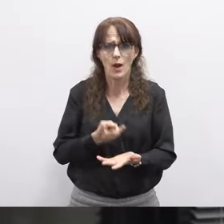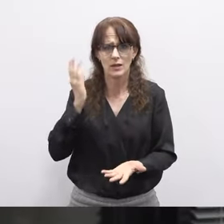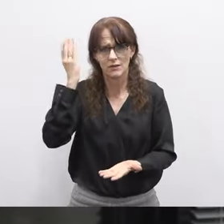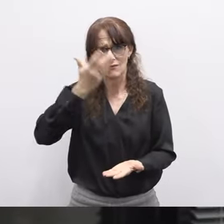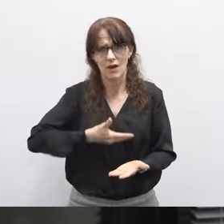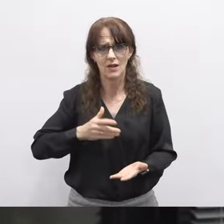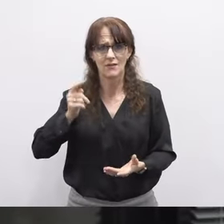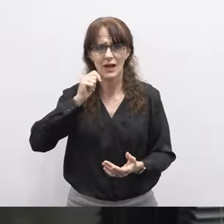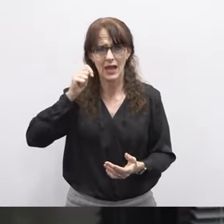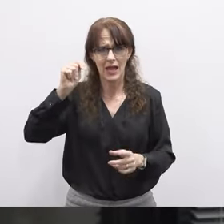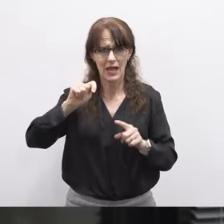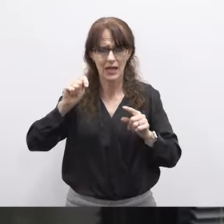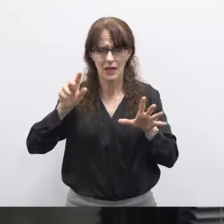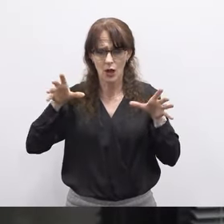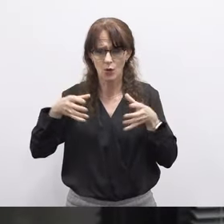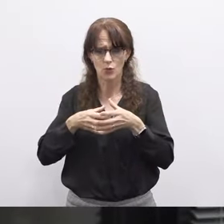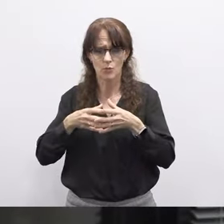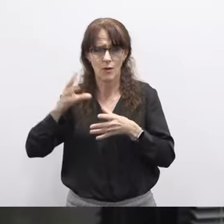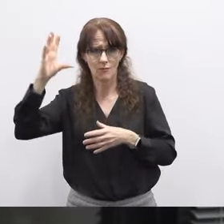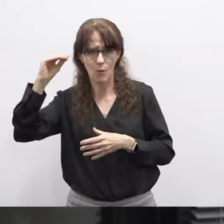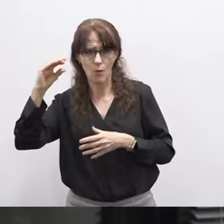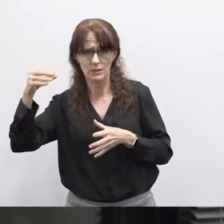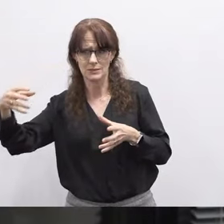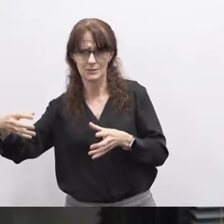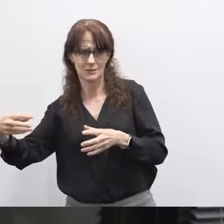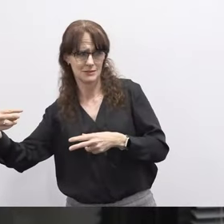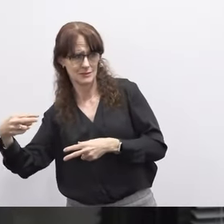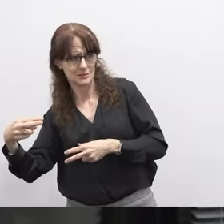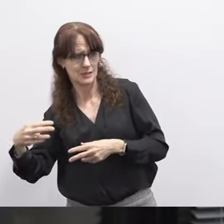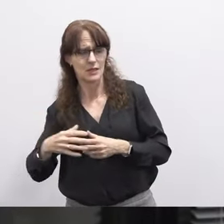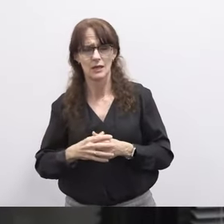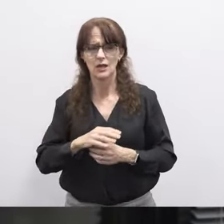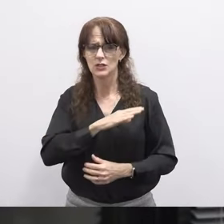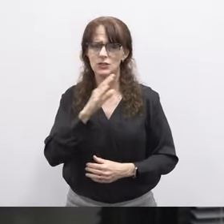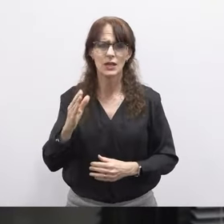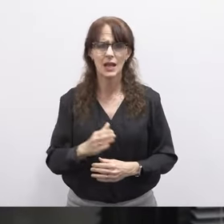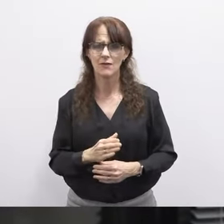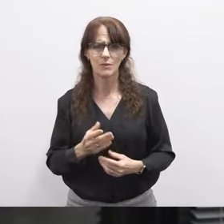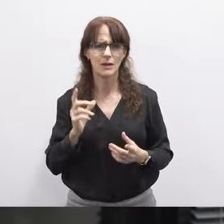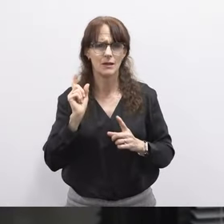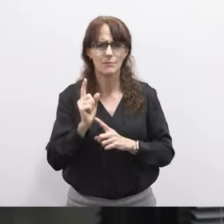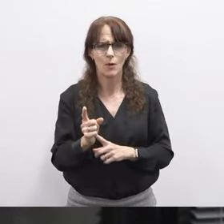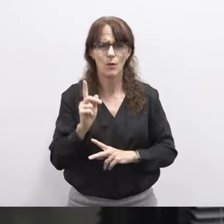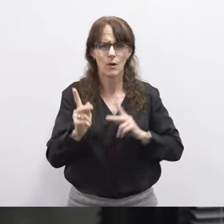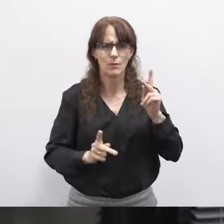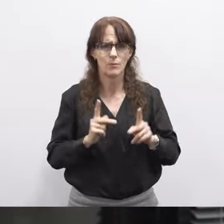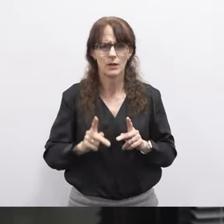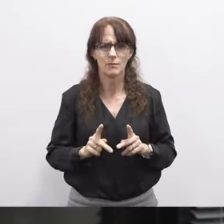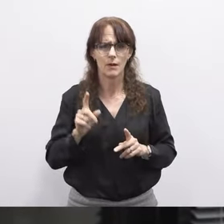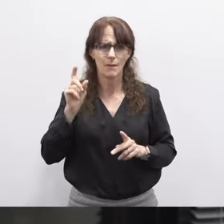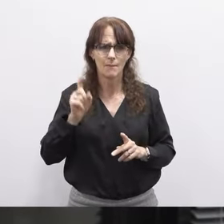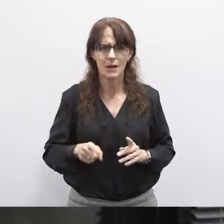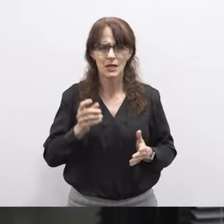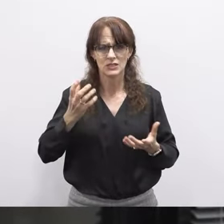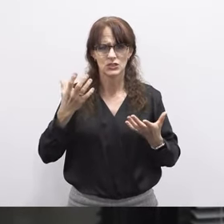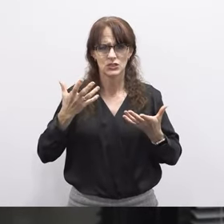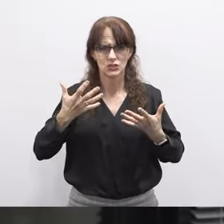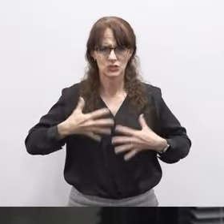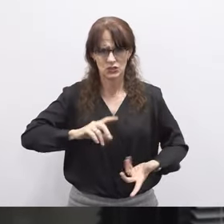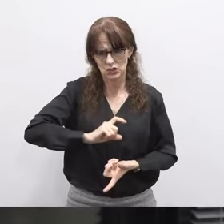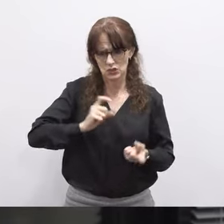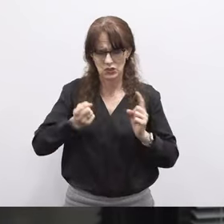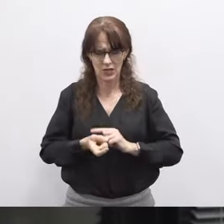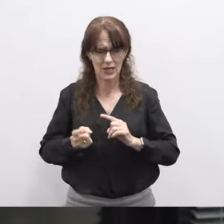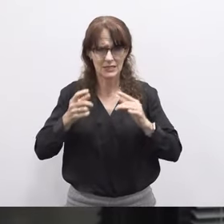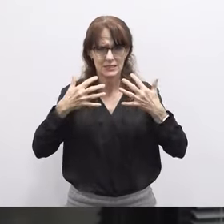of a team of teenage boys. There should never be an instance where people are obligated to change in the same room of